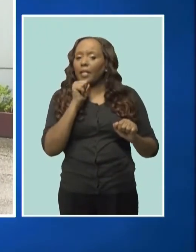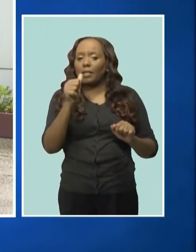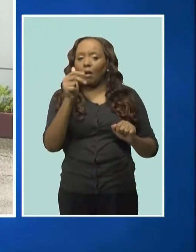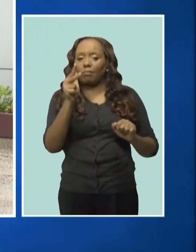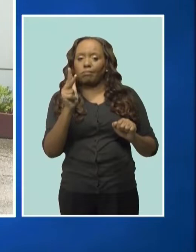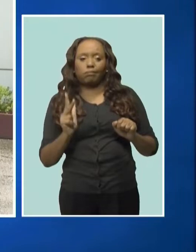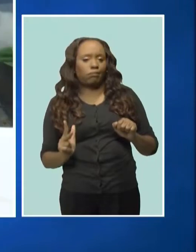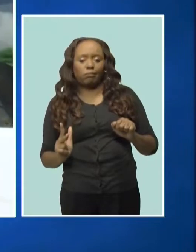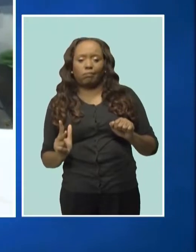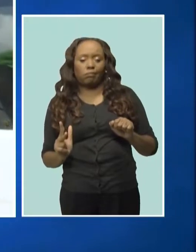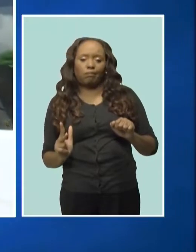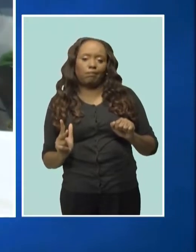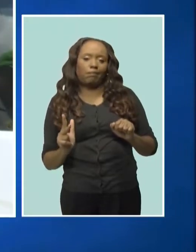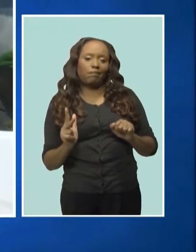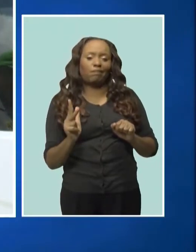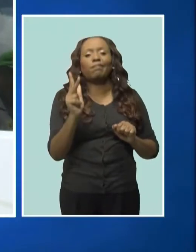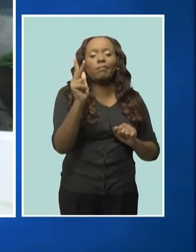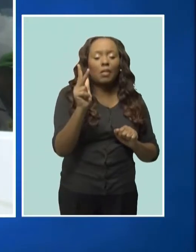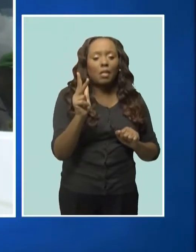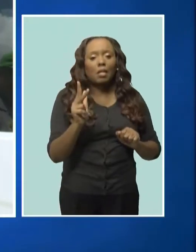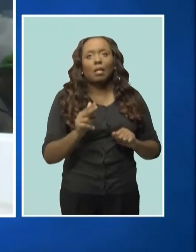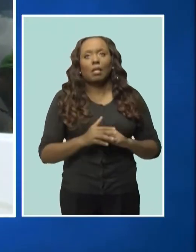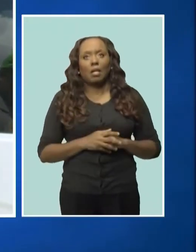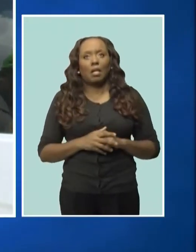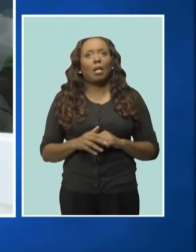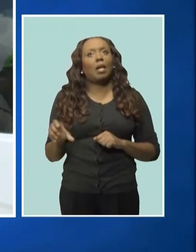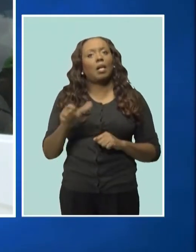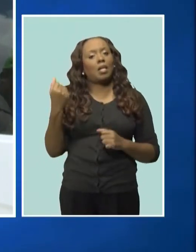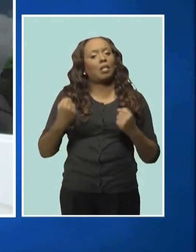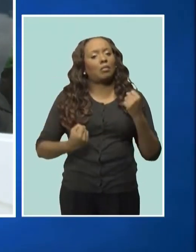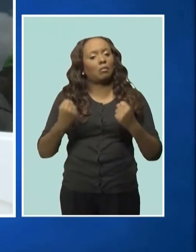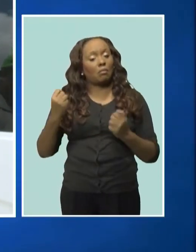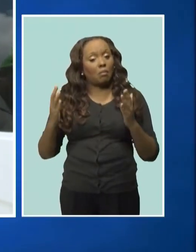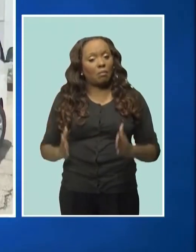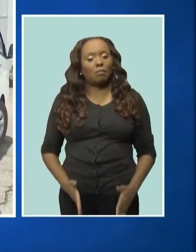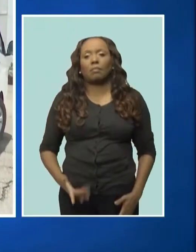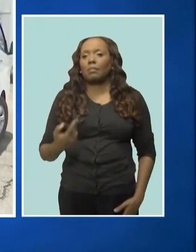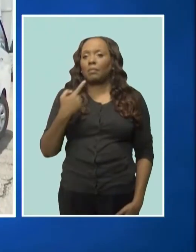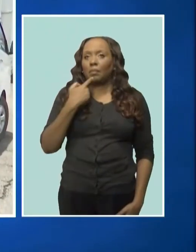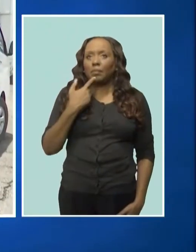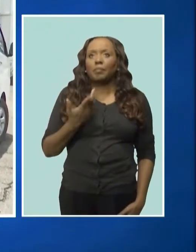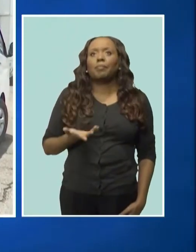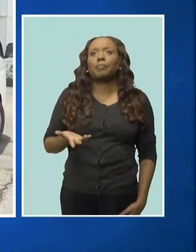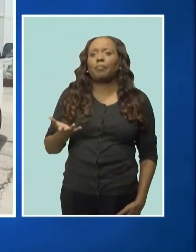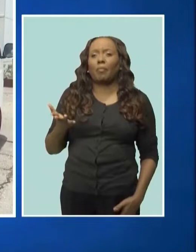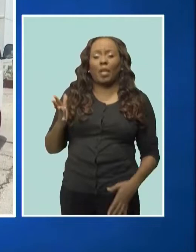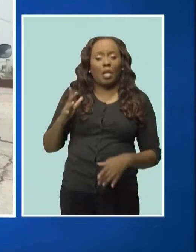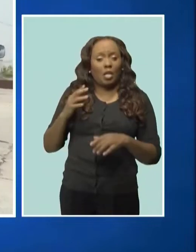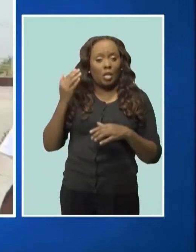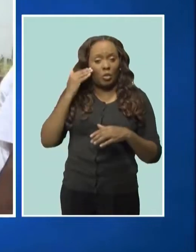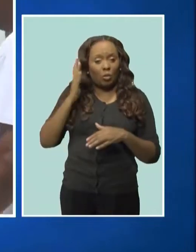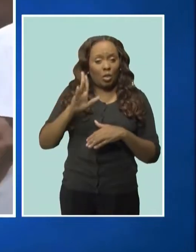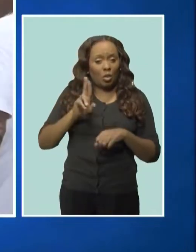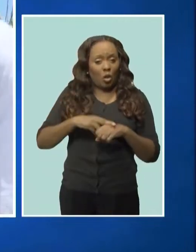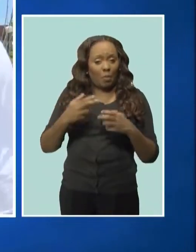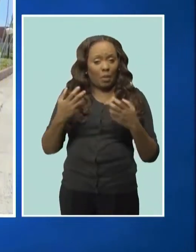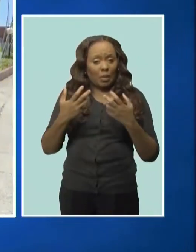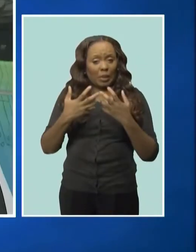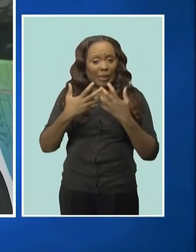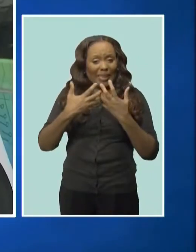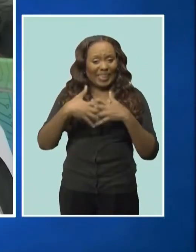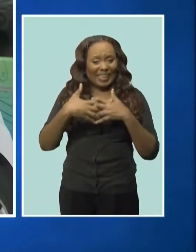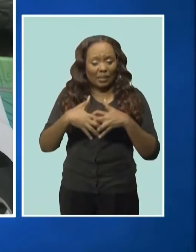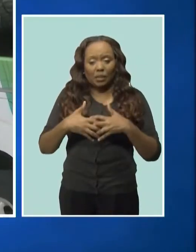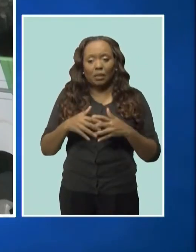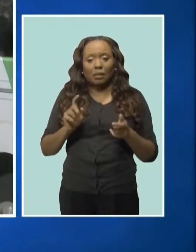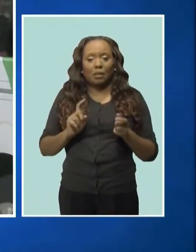I like about it. Long-standing owner and driver Buffy Marshall says the move from the internal combustion engine to electric vehicles